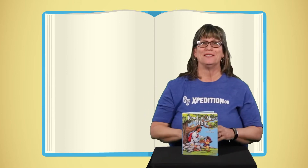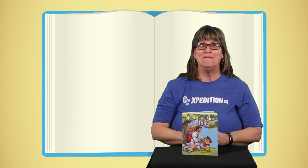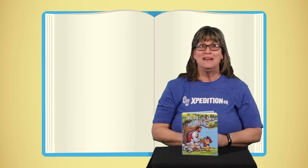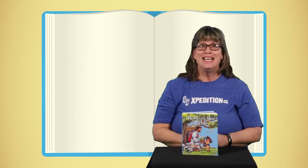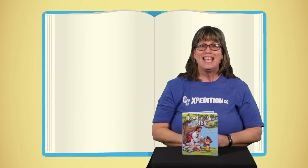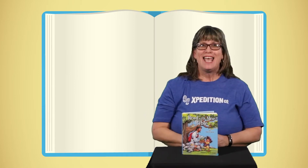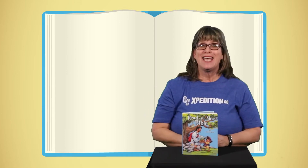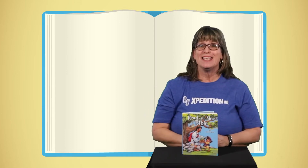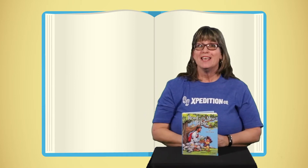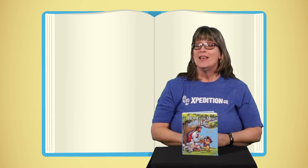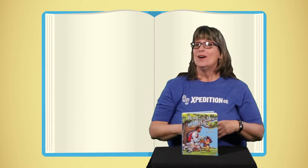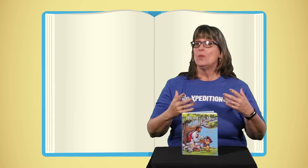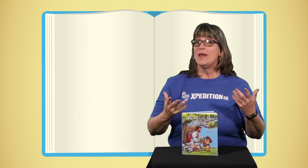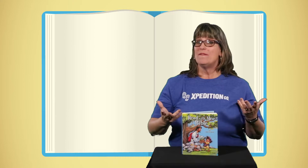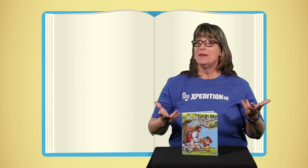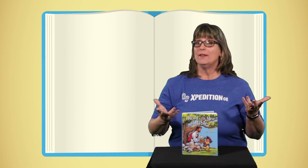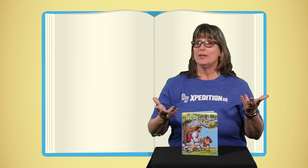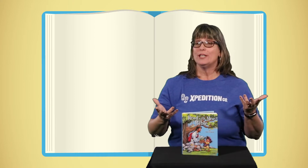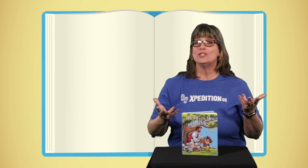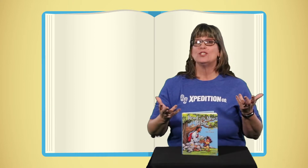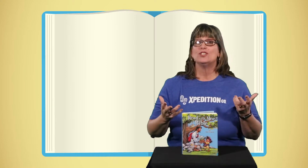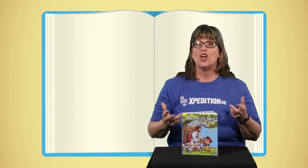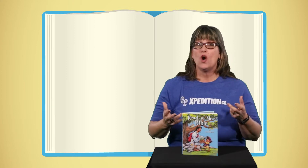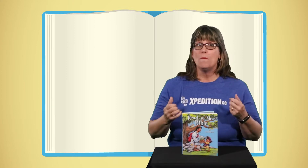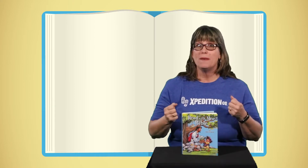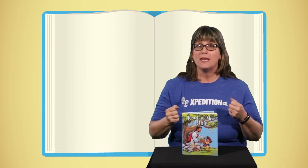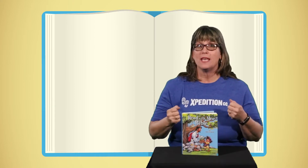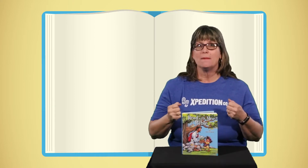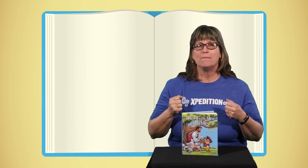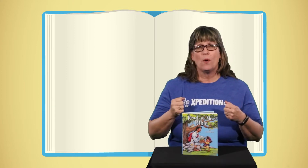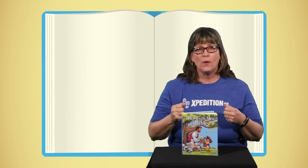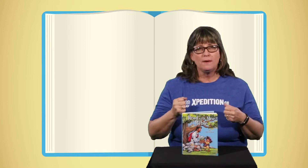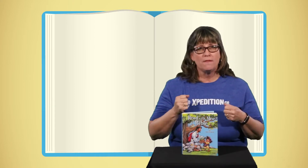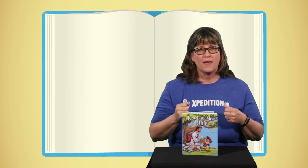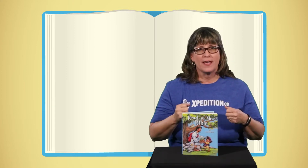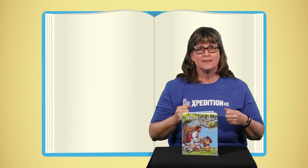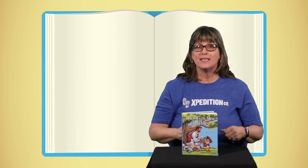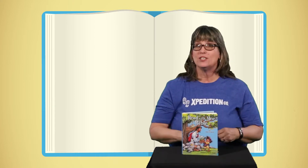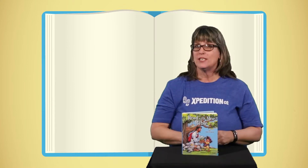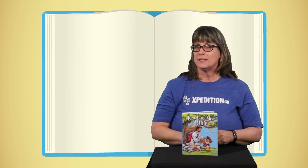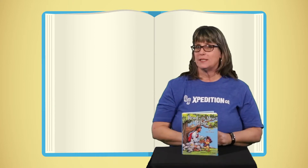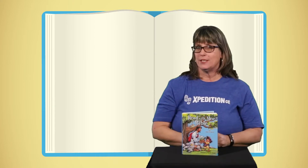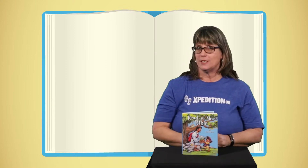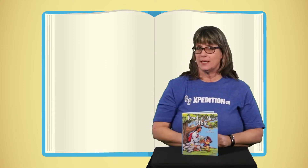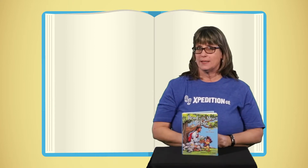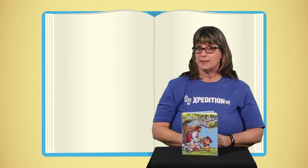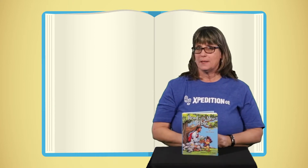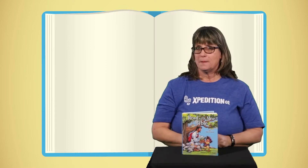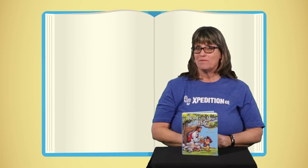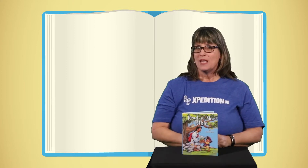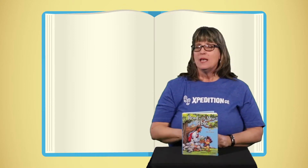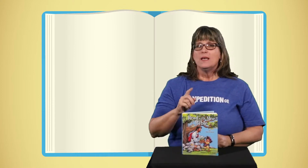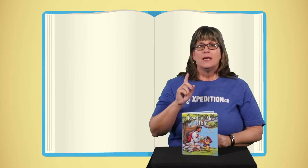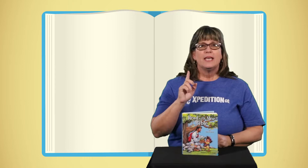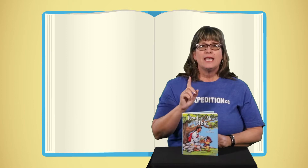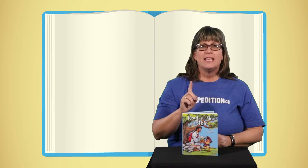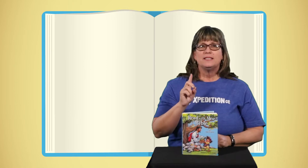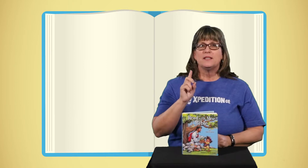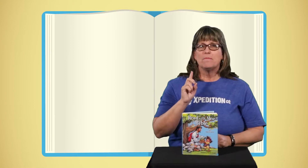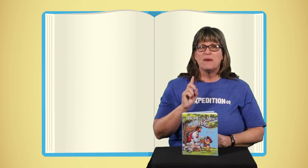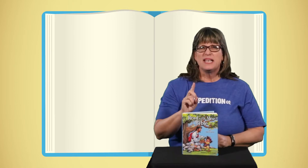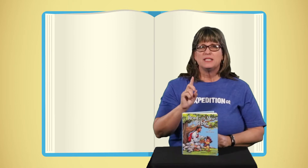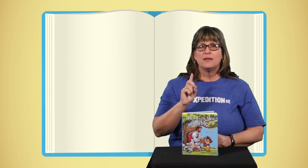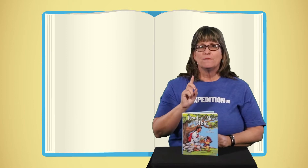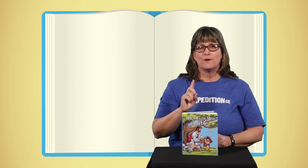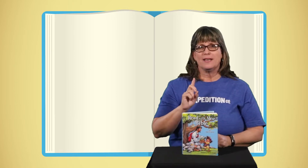That's awesome. Hey, we've been learning so many important things that Jesus teaches us. He's